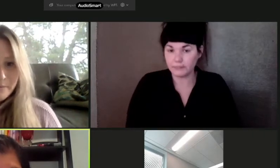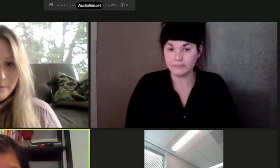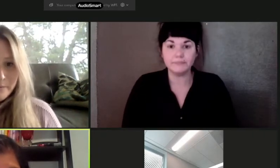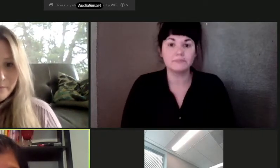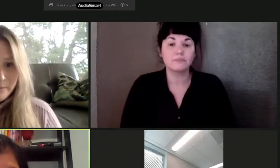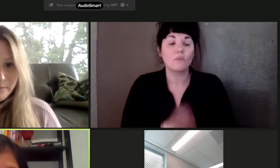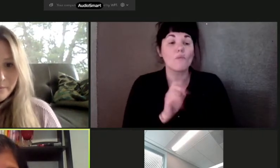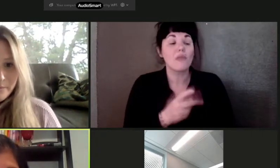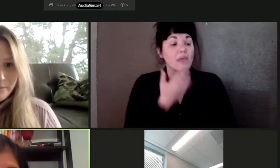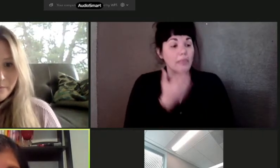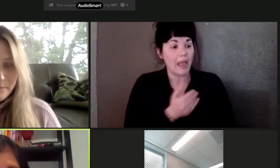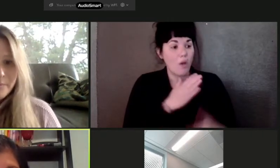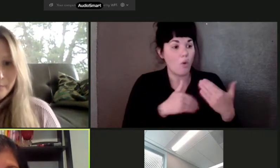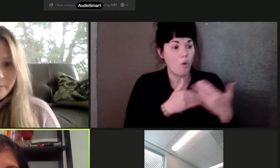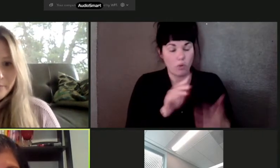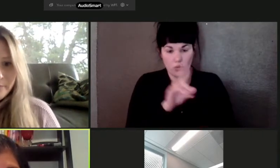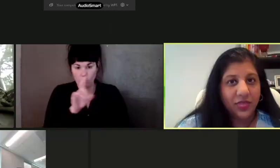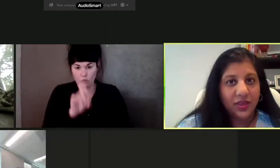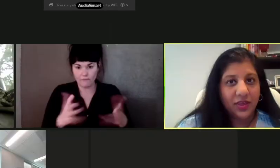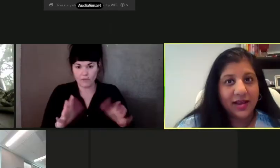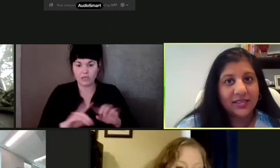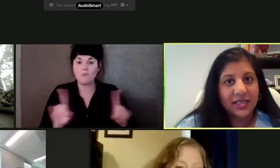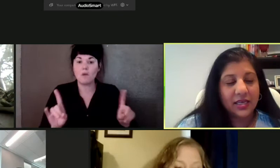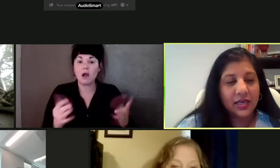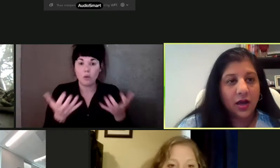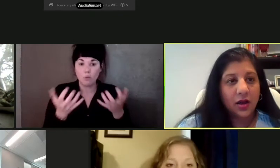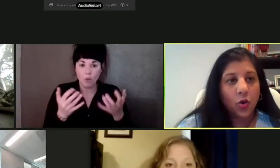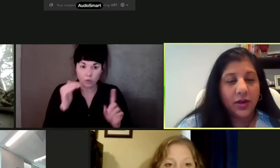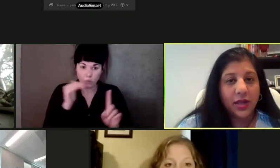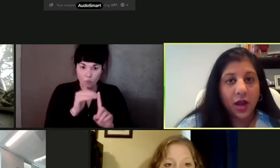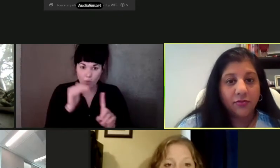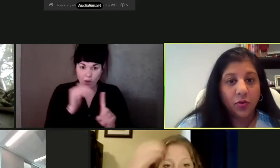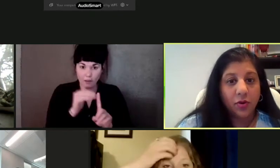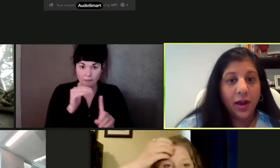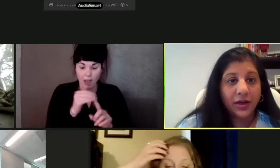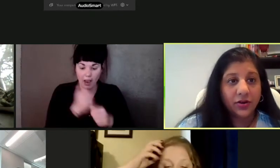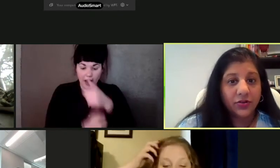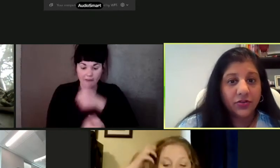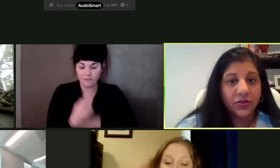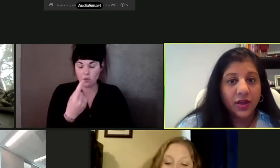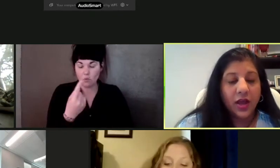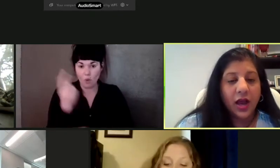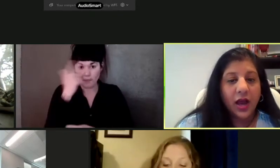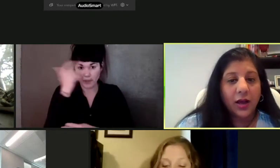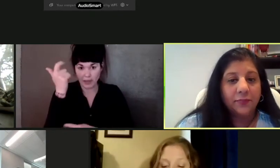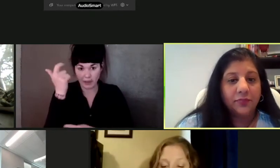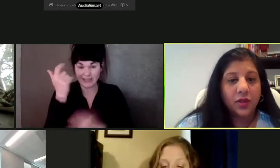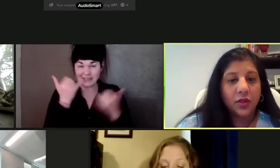just want to again remind everyone with the vaccine opening up for minors,